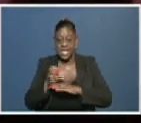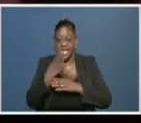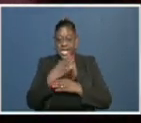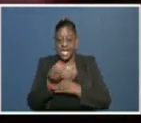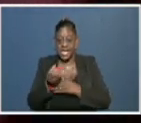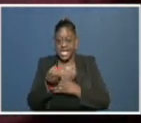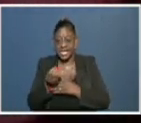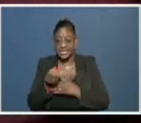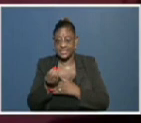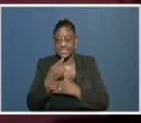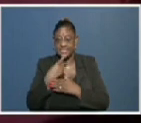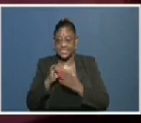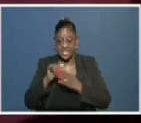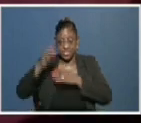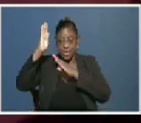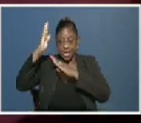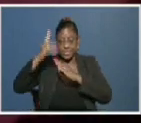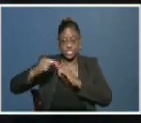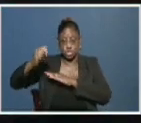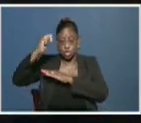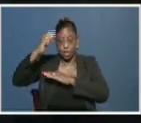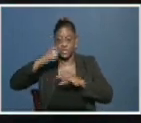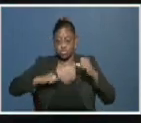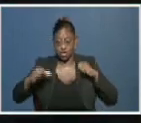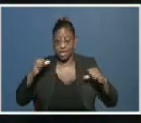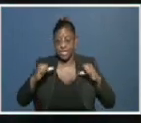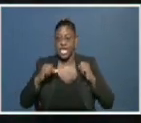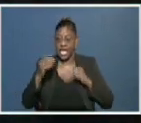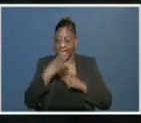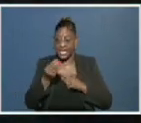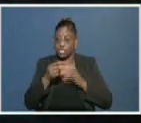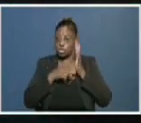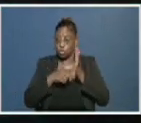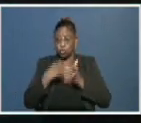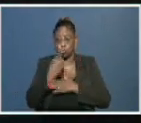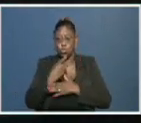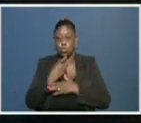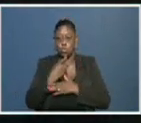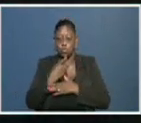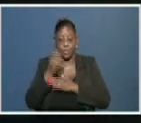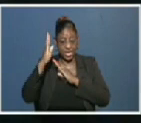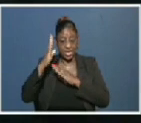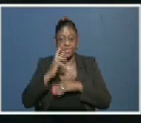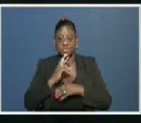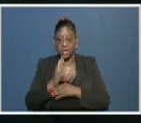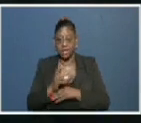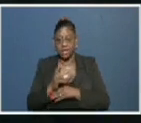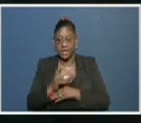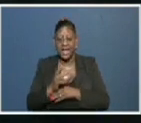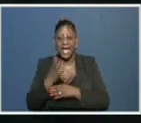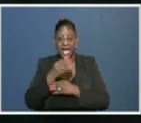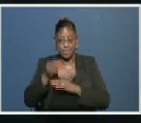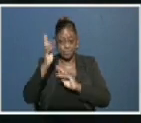Nettleford had once said that the Bahamas was the top in drama. That shows who we are, and that's another aspect of people